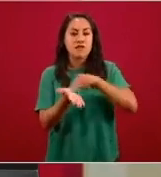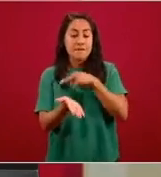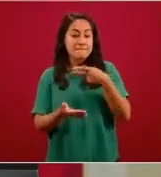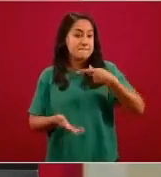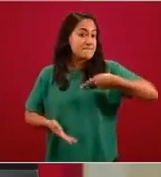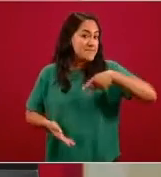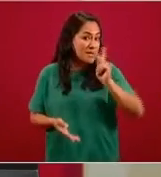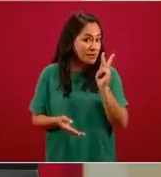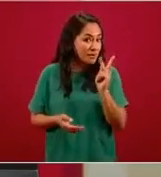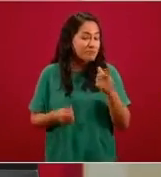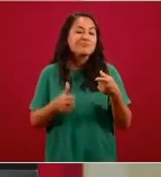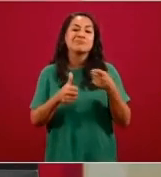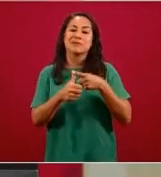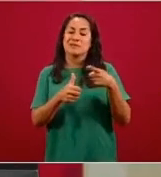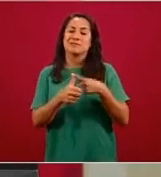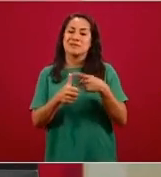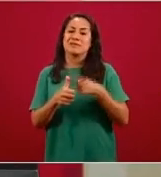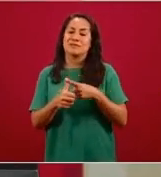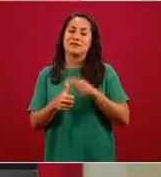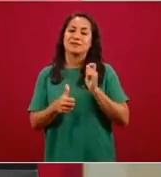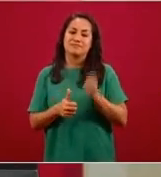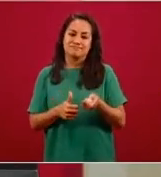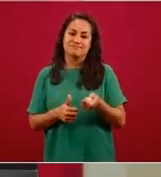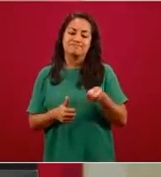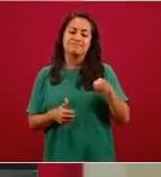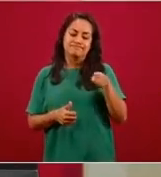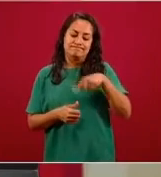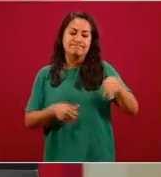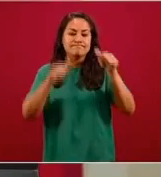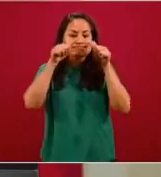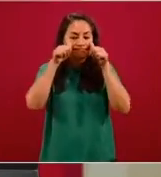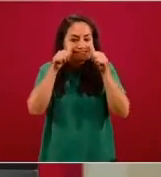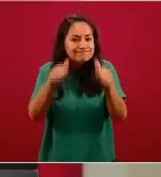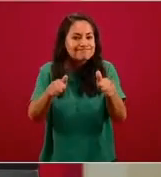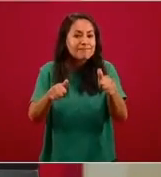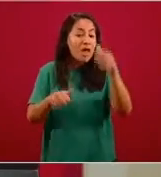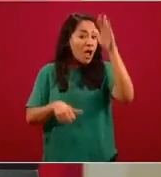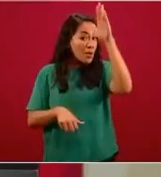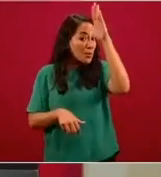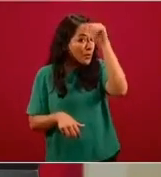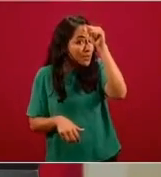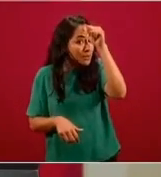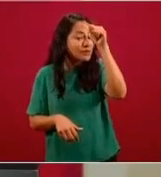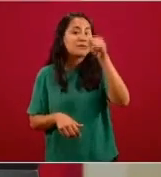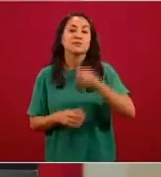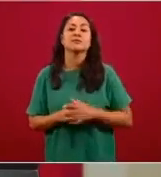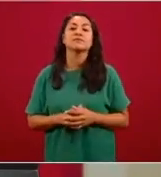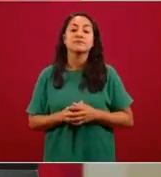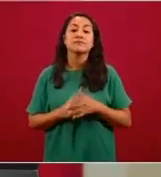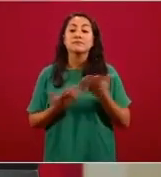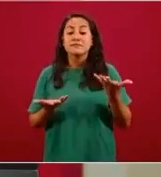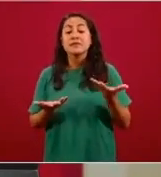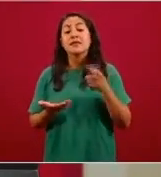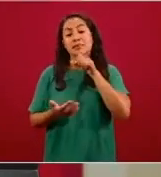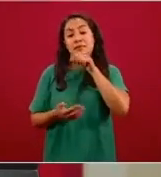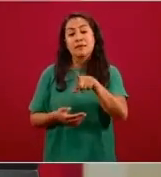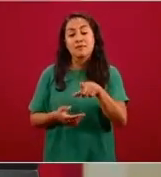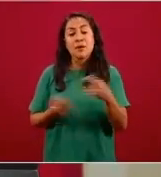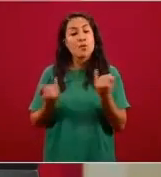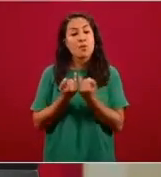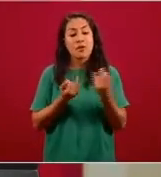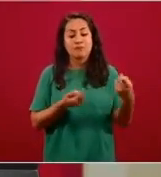Español is part of that agreement, we have to leave the necessary space that is dictated in the